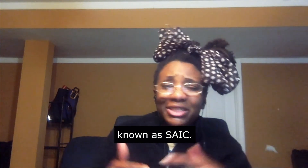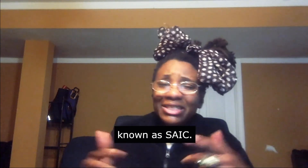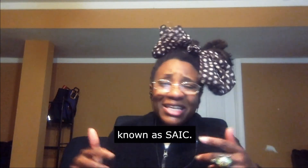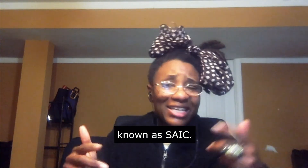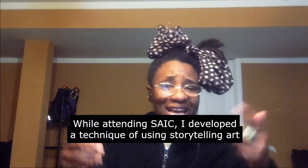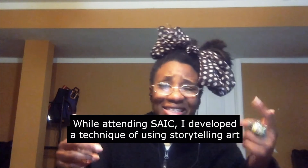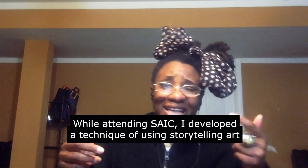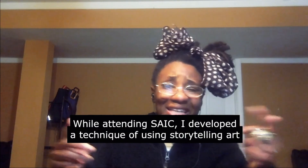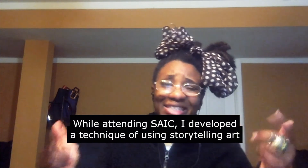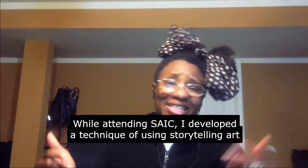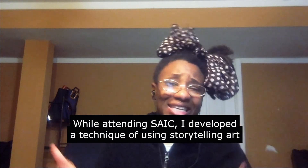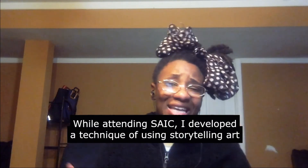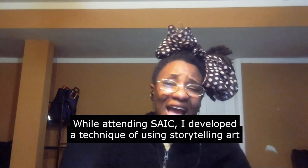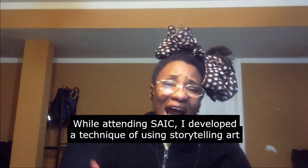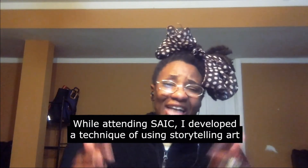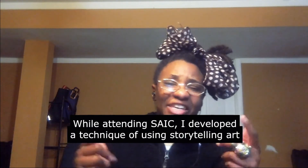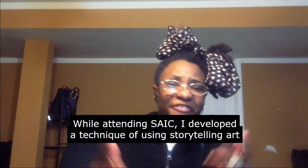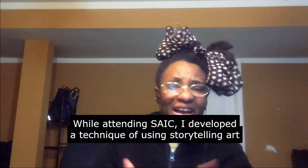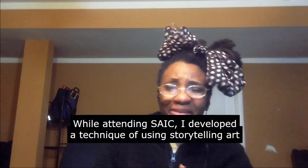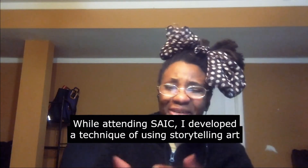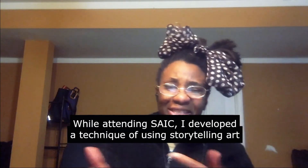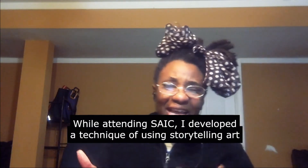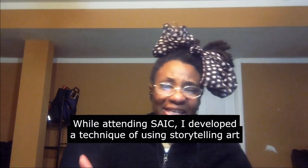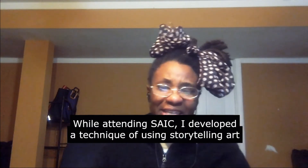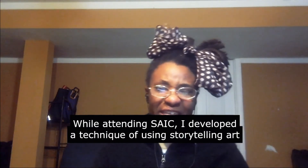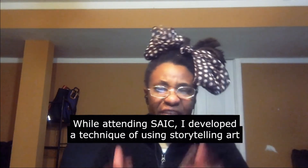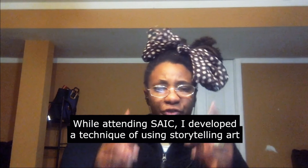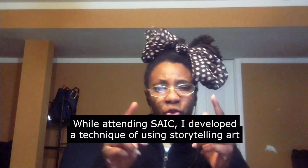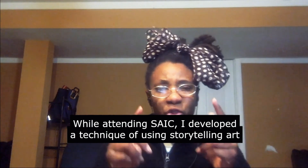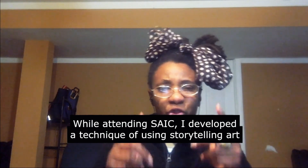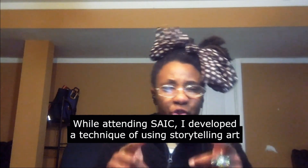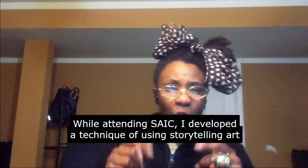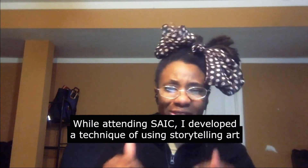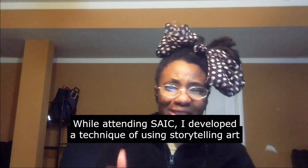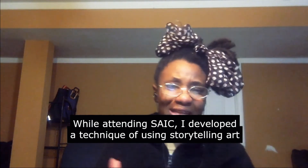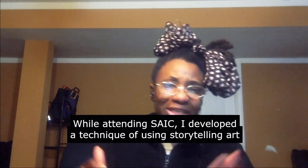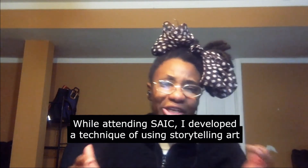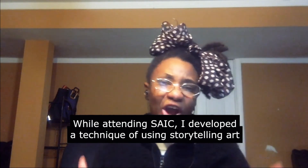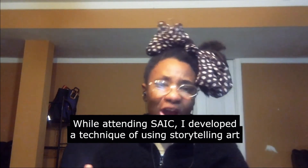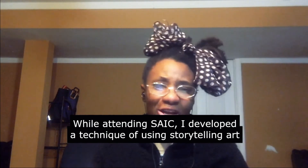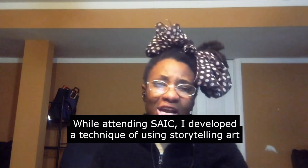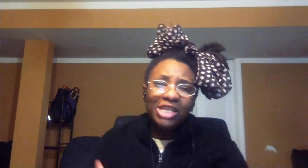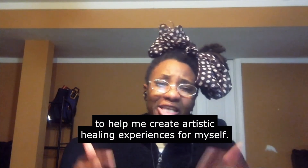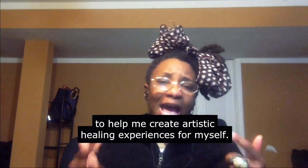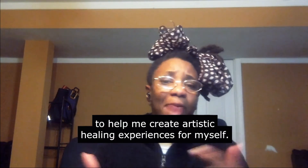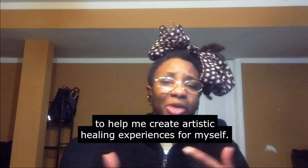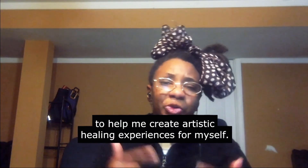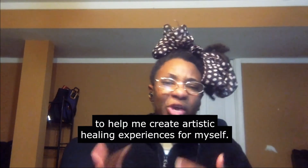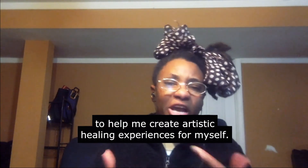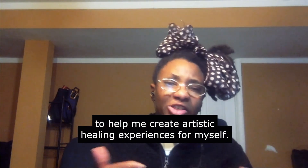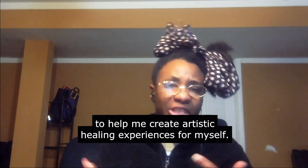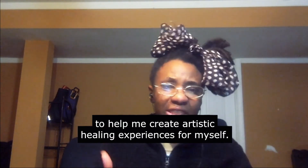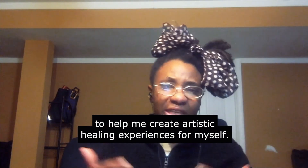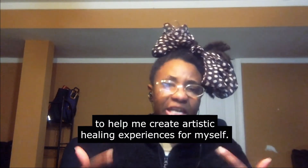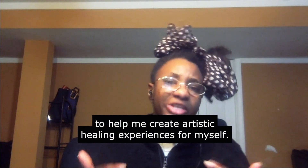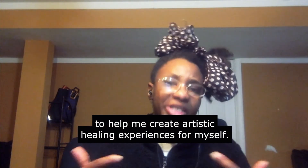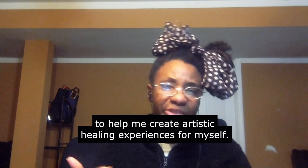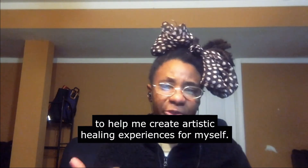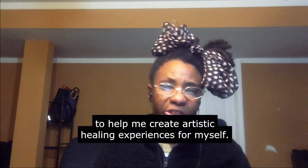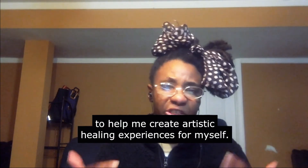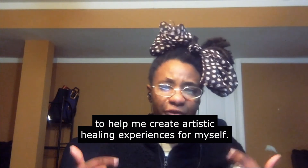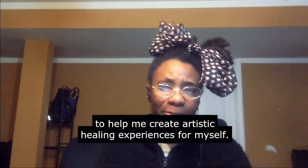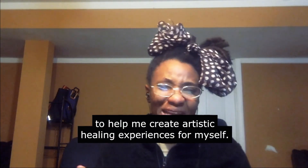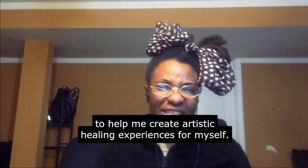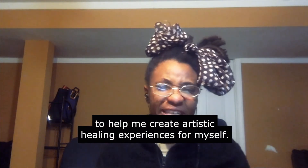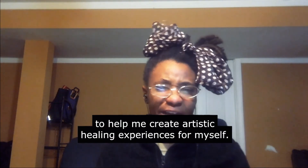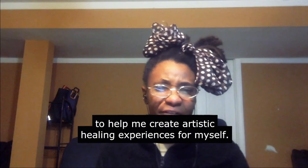While I was attending SISC, I developed a technique of using storytelling and art to help me create artistic healing